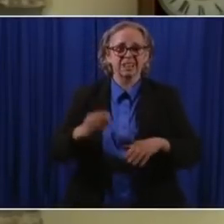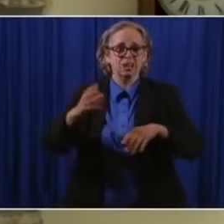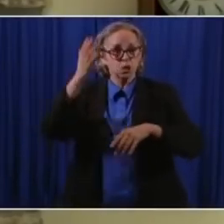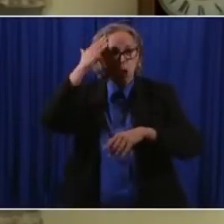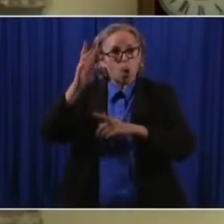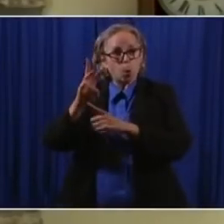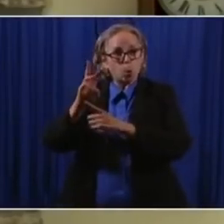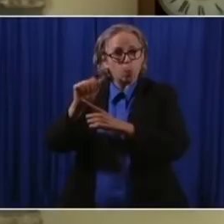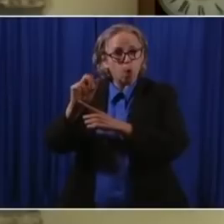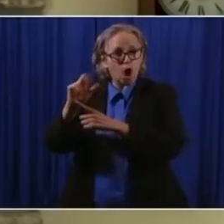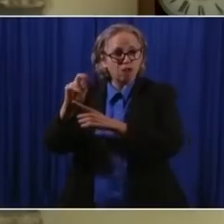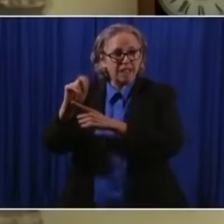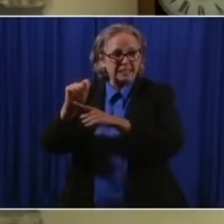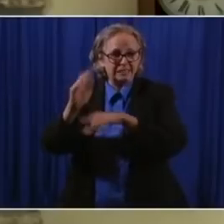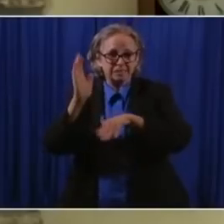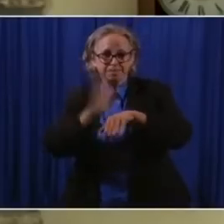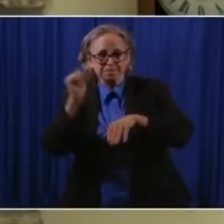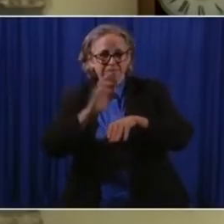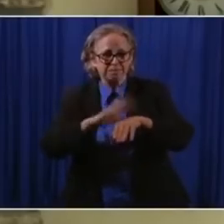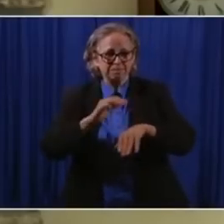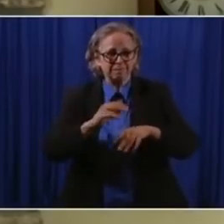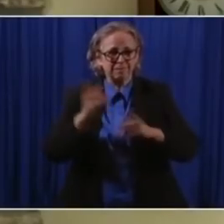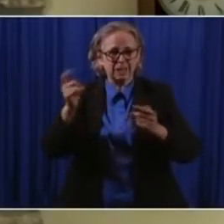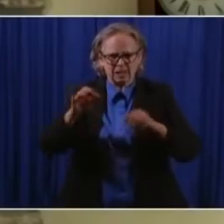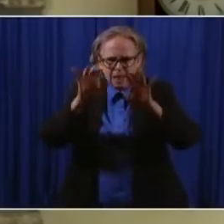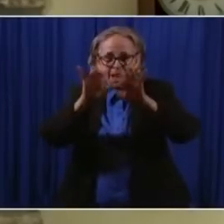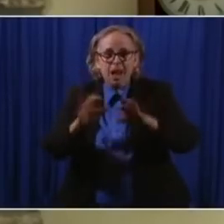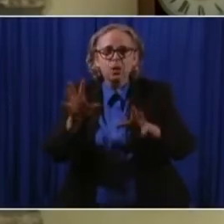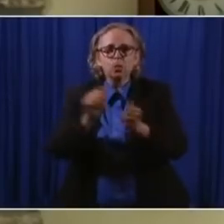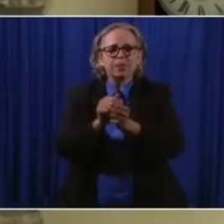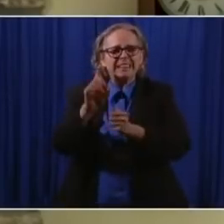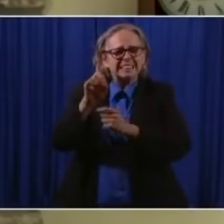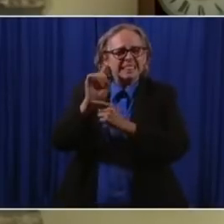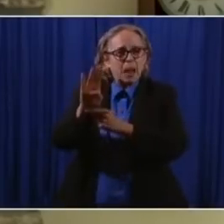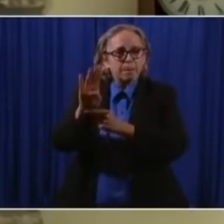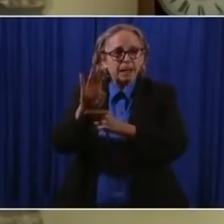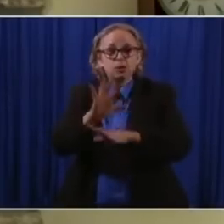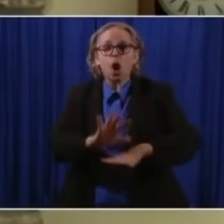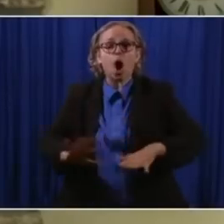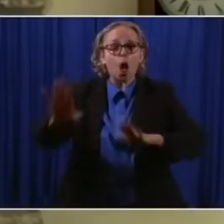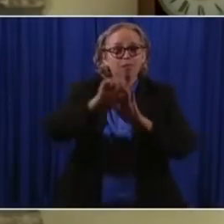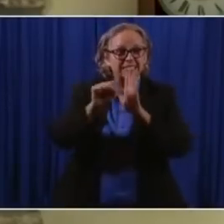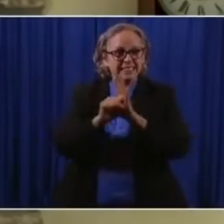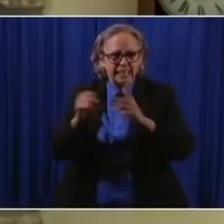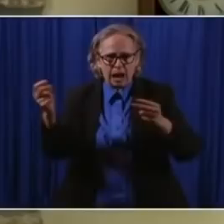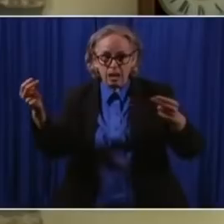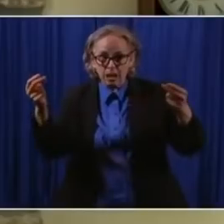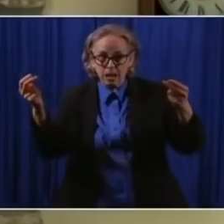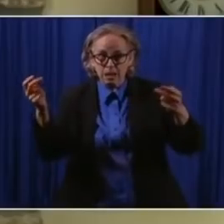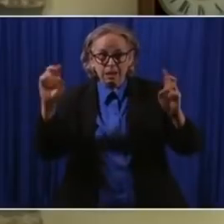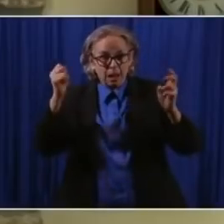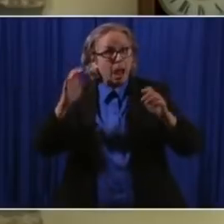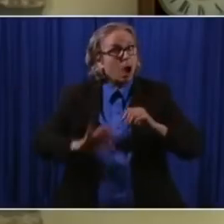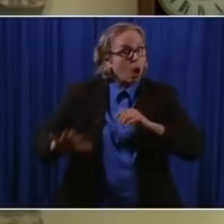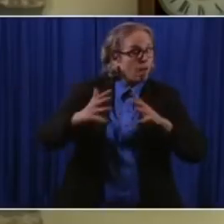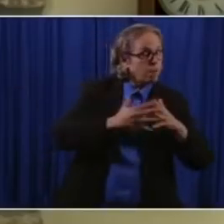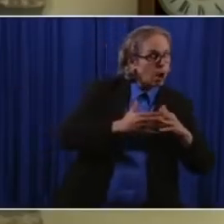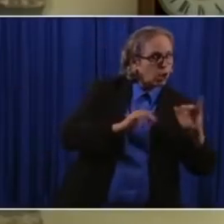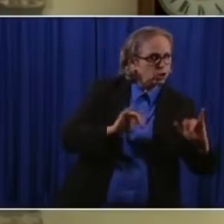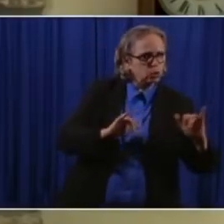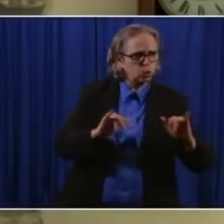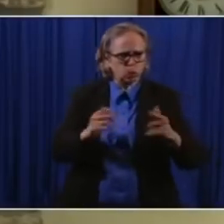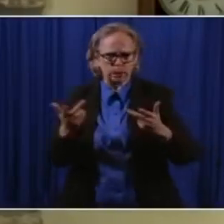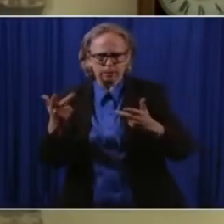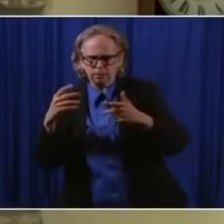enforcement databases so that officers all over the state, all over the country, have the information they need to arrest those